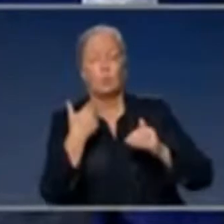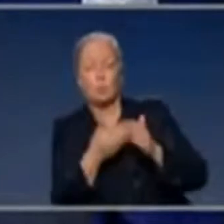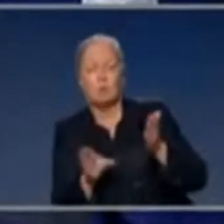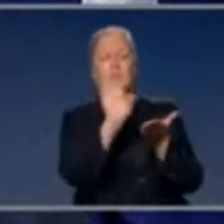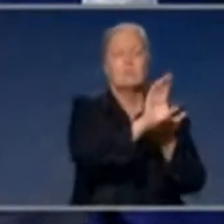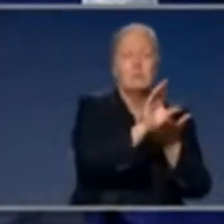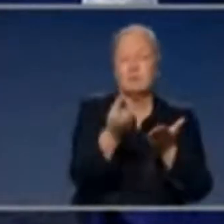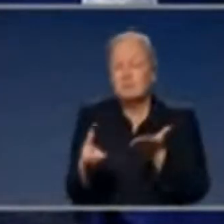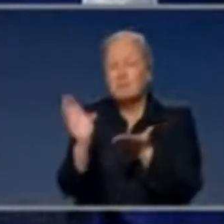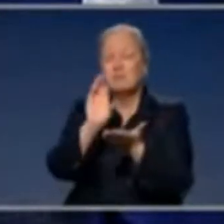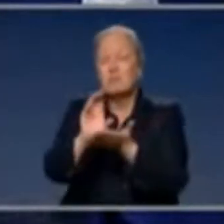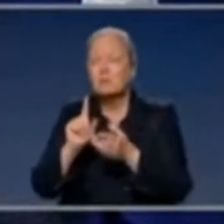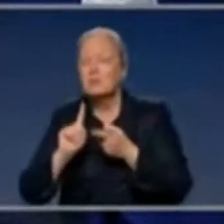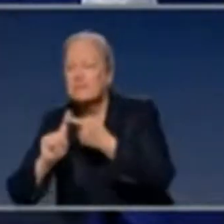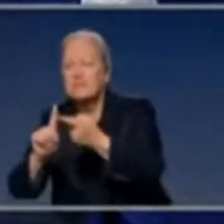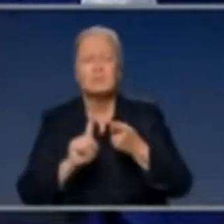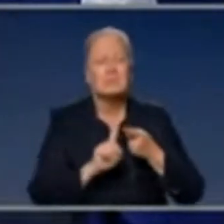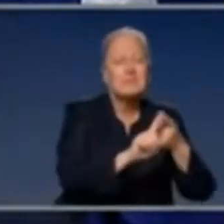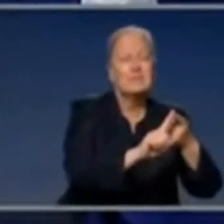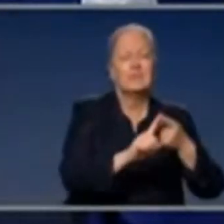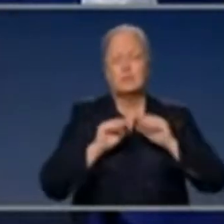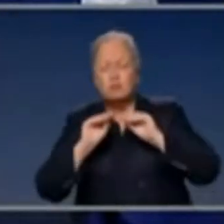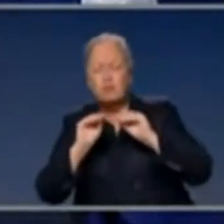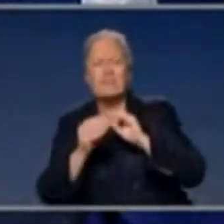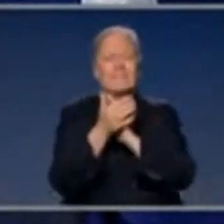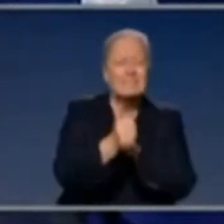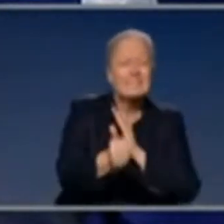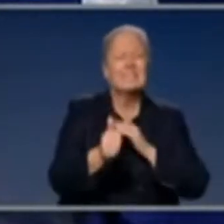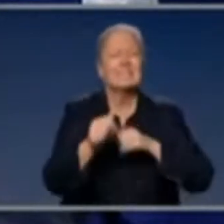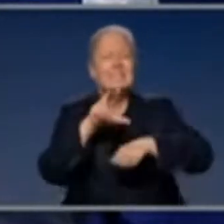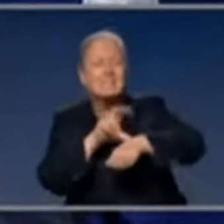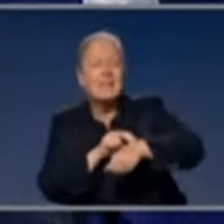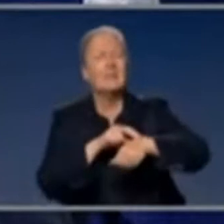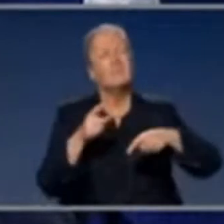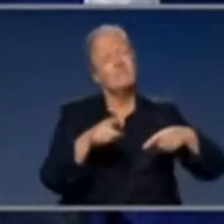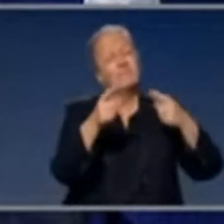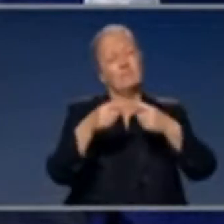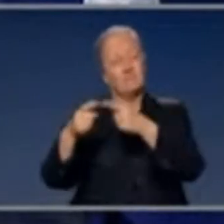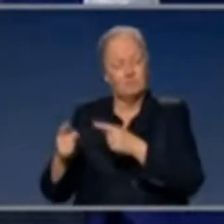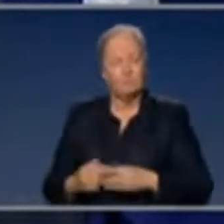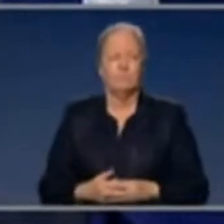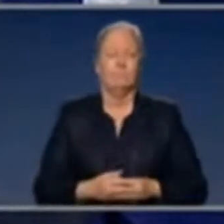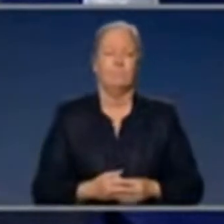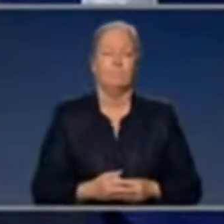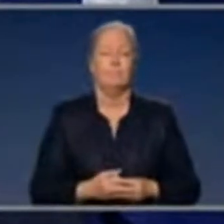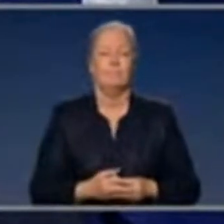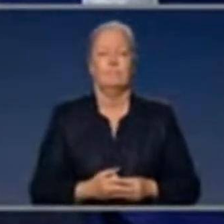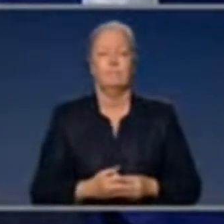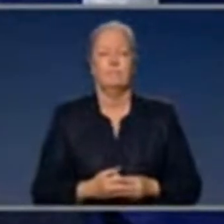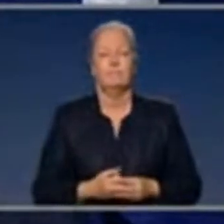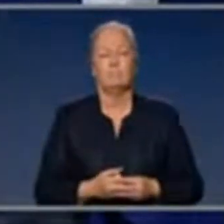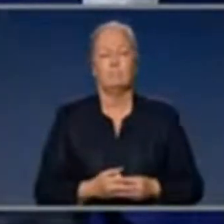which are incredibly important for supporting that adjustment. The debt that will be required to fund that is one that